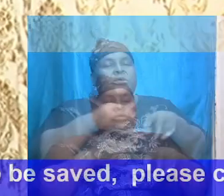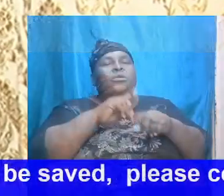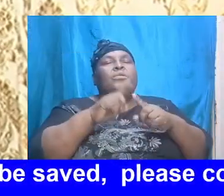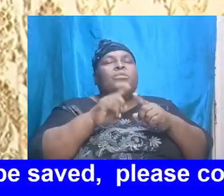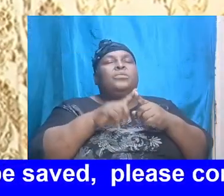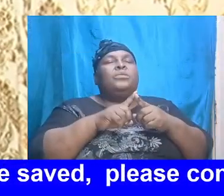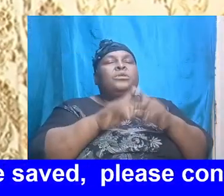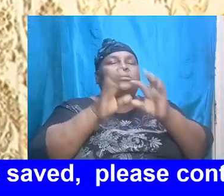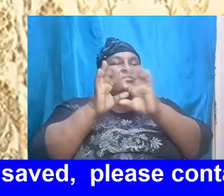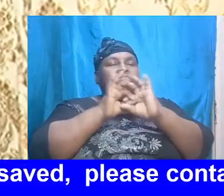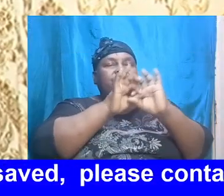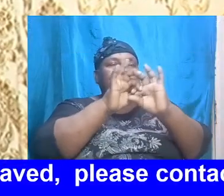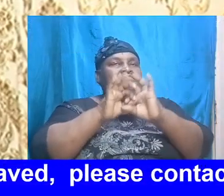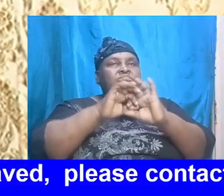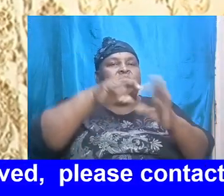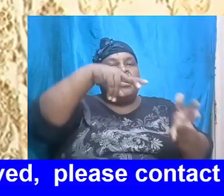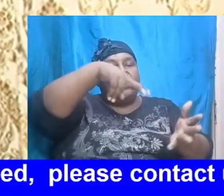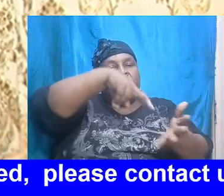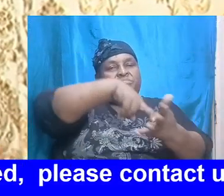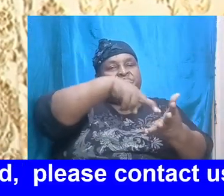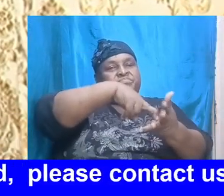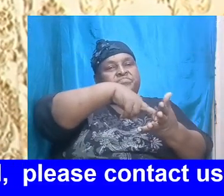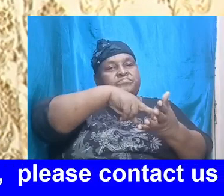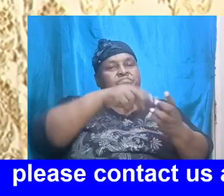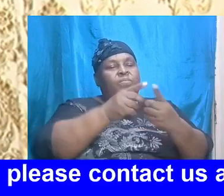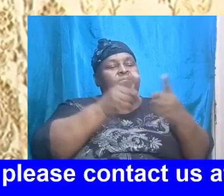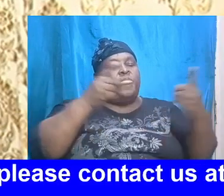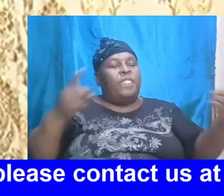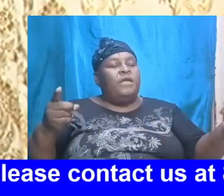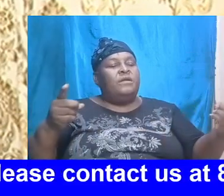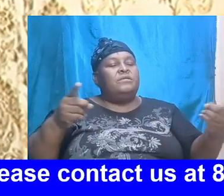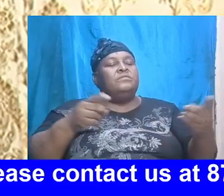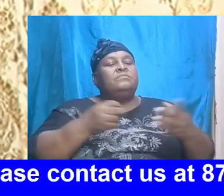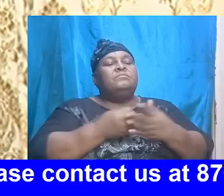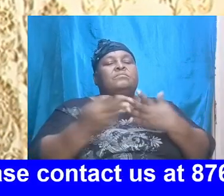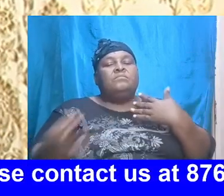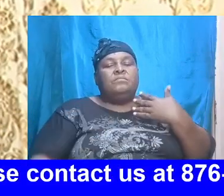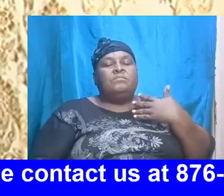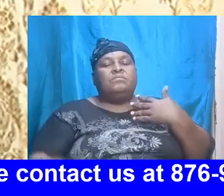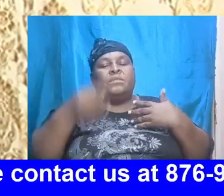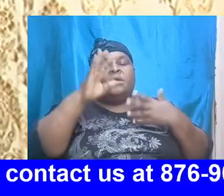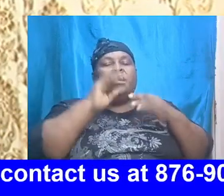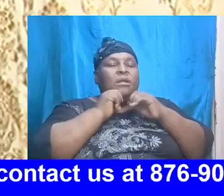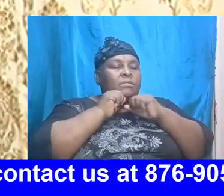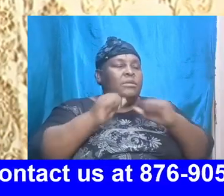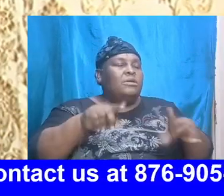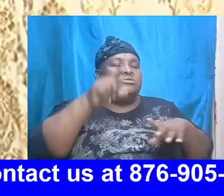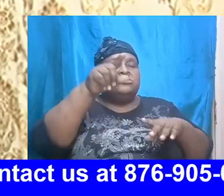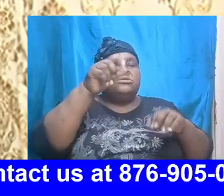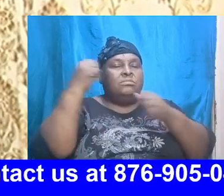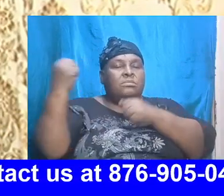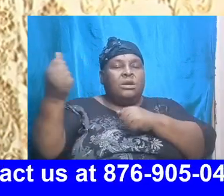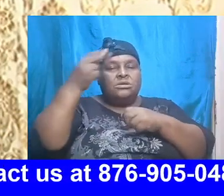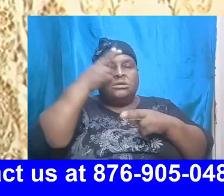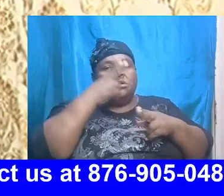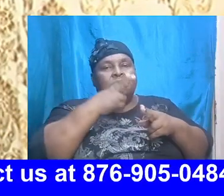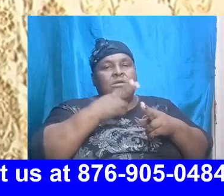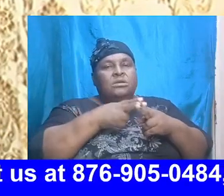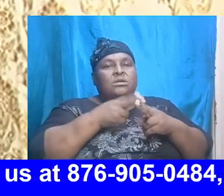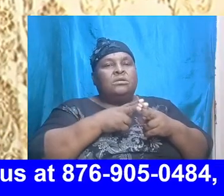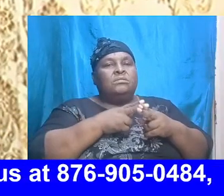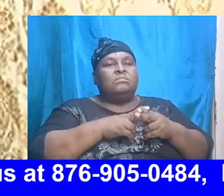together. United we stand. There's a choir song we used to sing. Divided we will fall. God bless you. In the mighty name of Jesus. Let's bow your heads as I